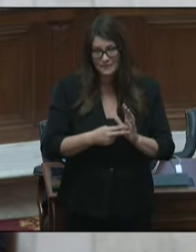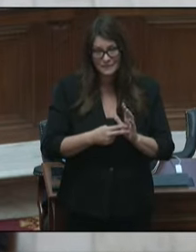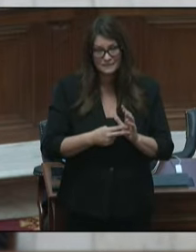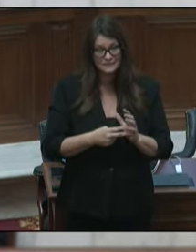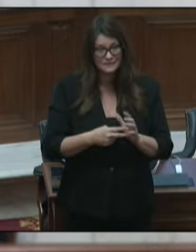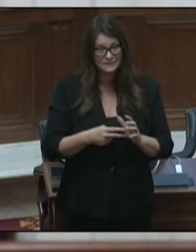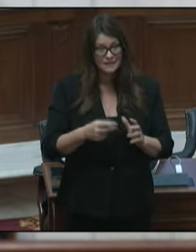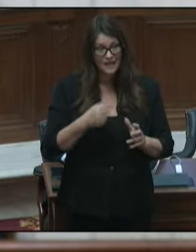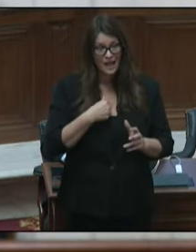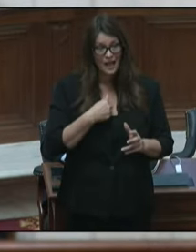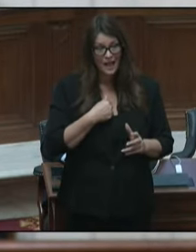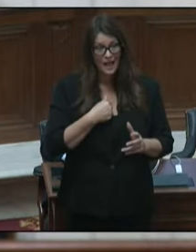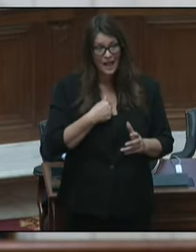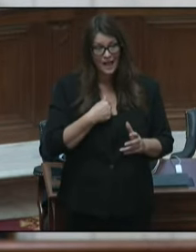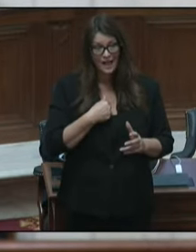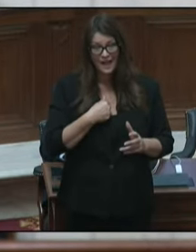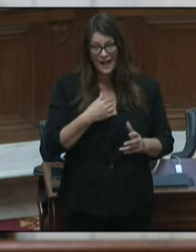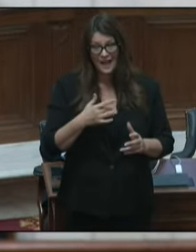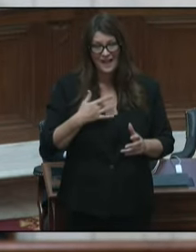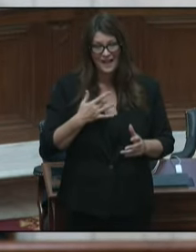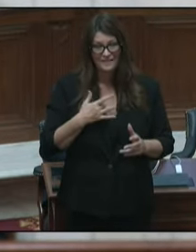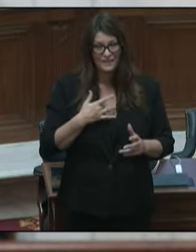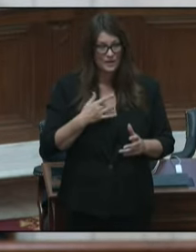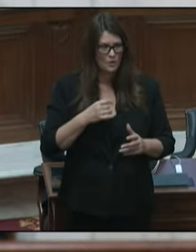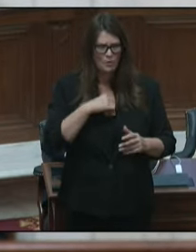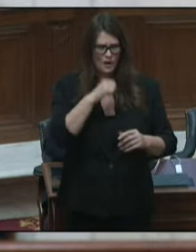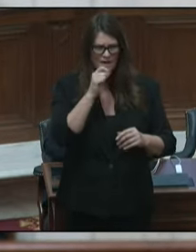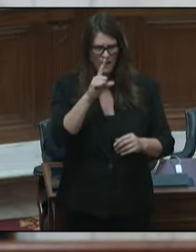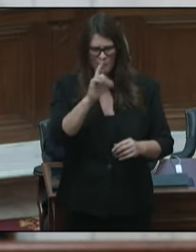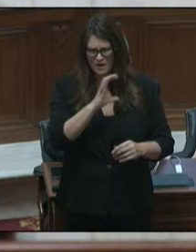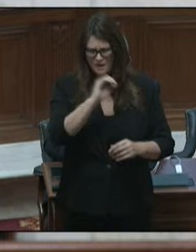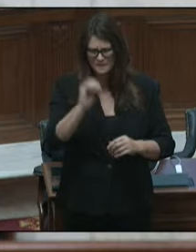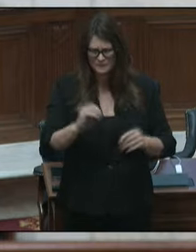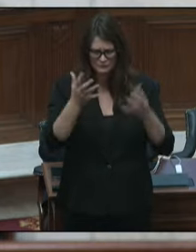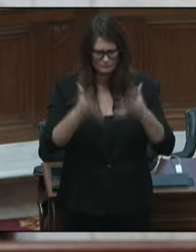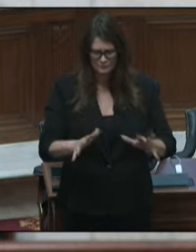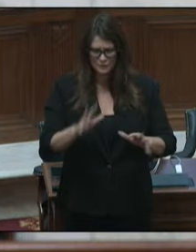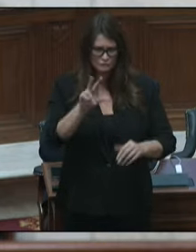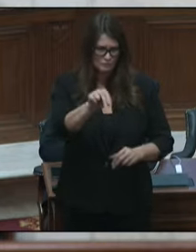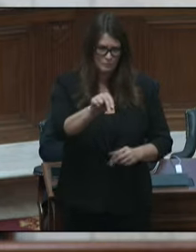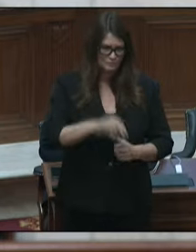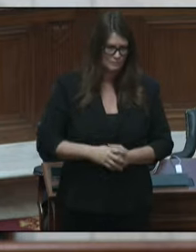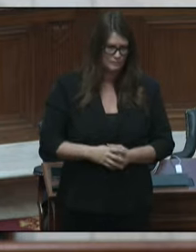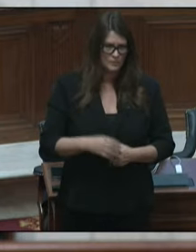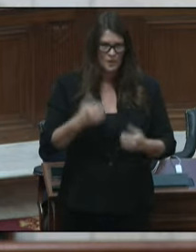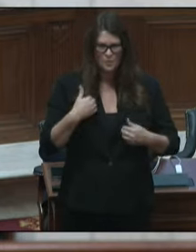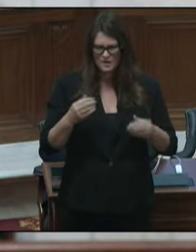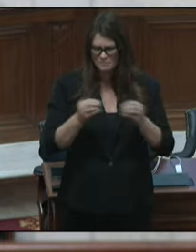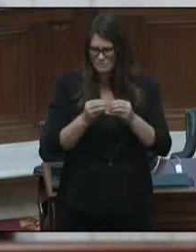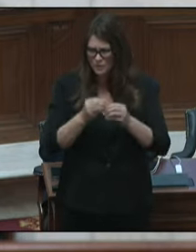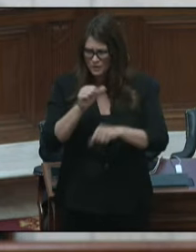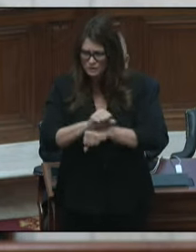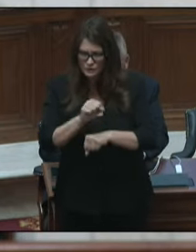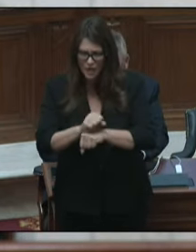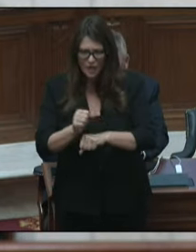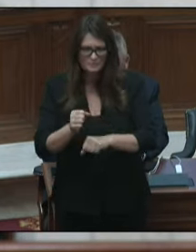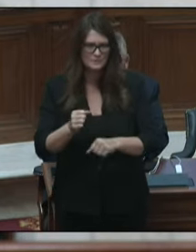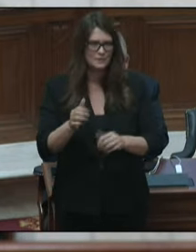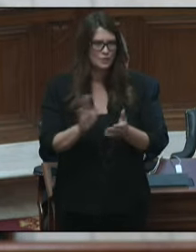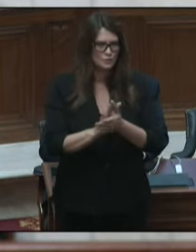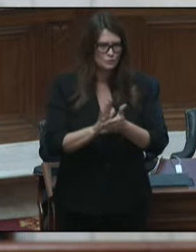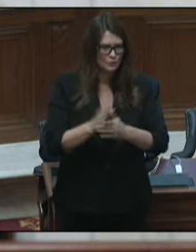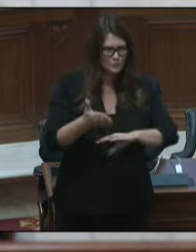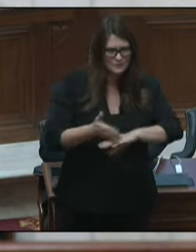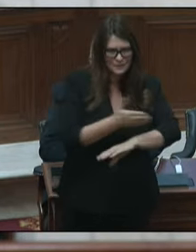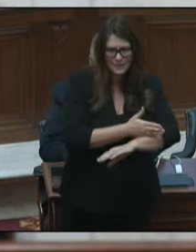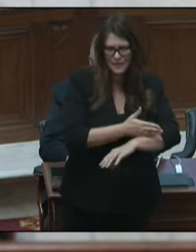I would say to you, we're a long ways from being done in West Virginia. We've got jobs to create, schools to enhance, and